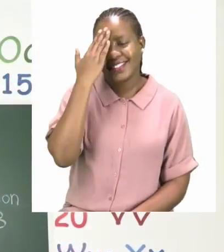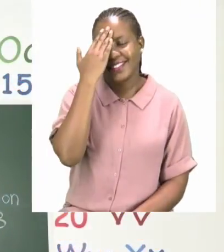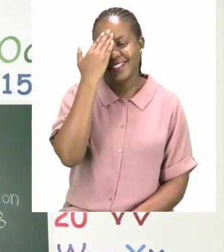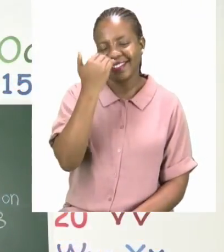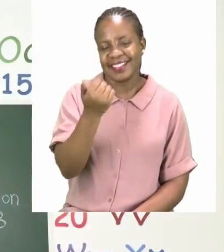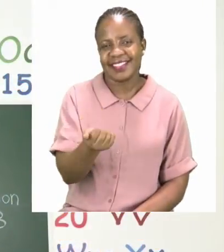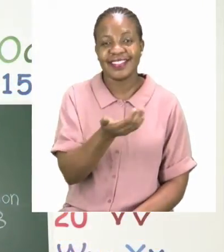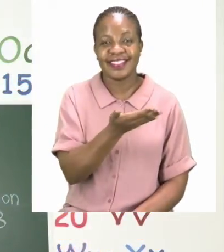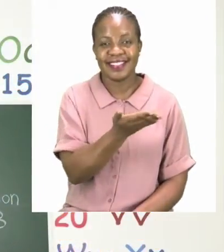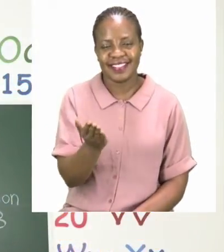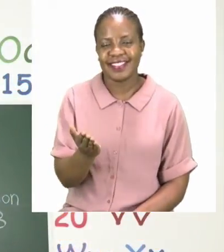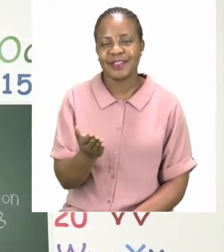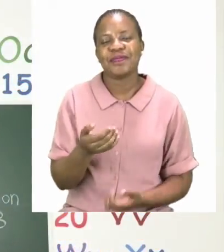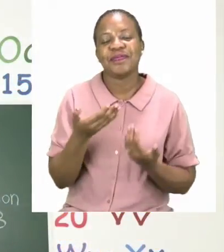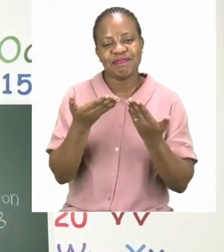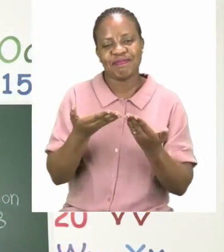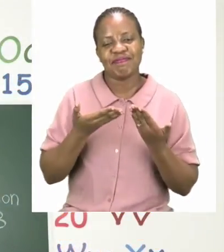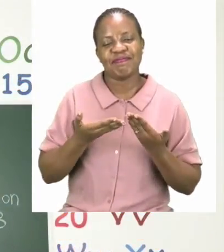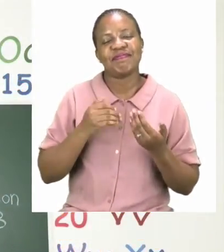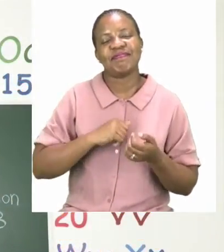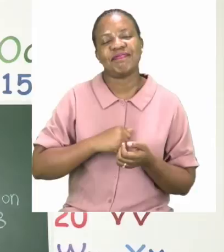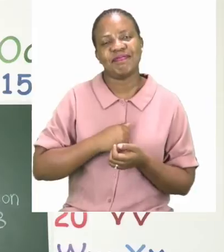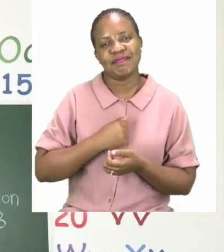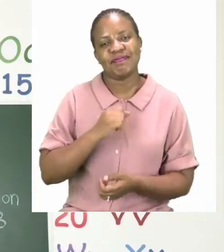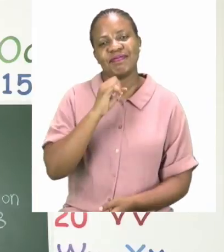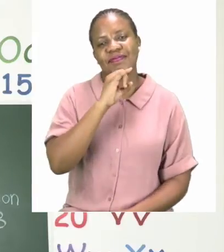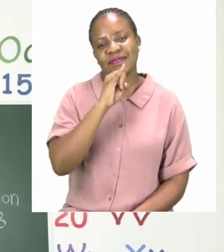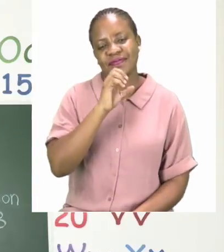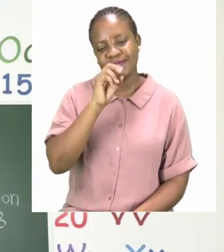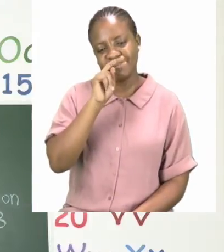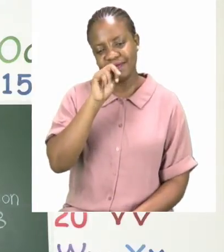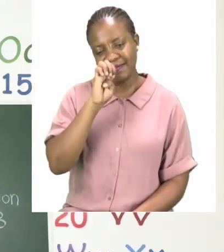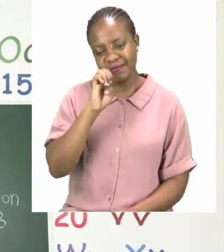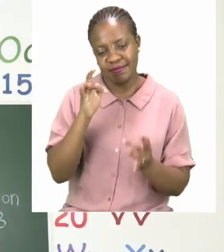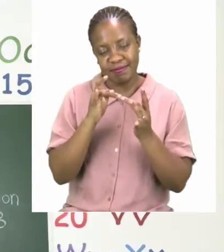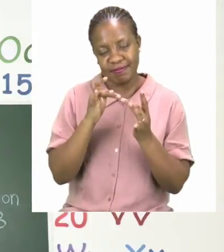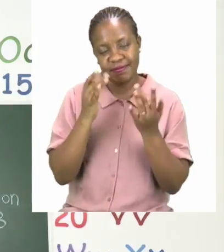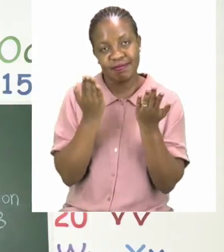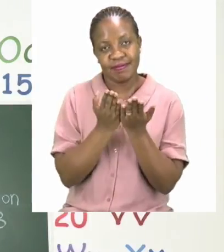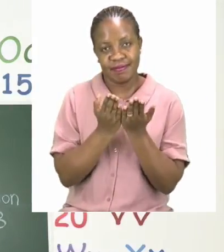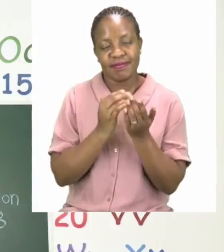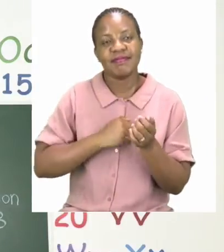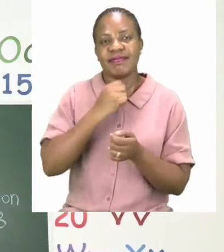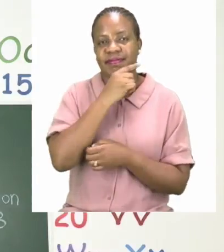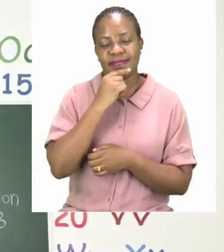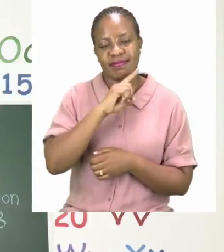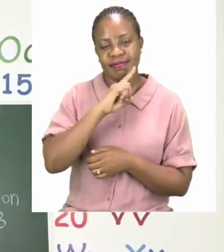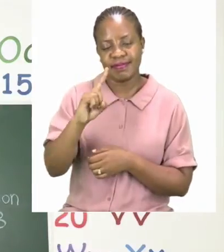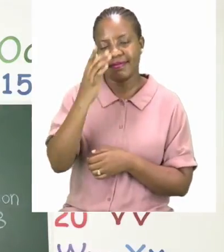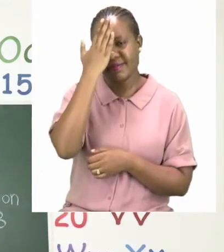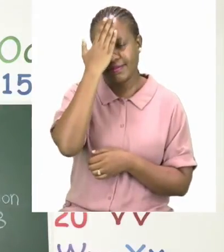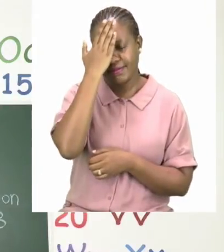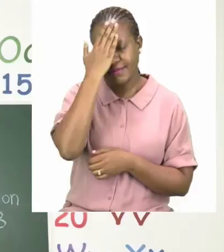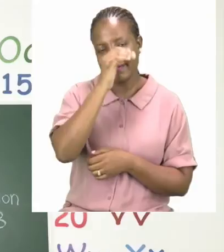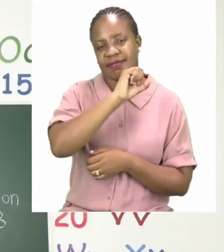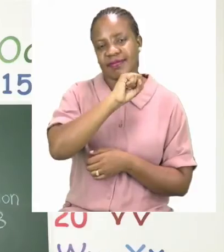Hello everyone and welcome to My Zone Online School. My name is Teacher Mutsa and thank you so much